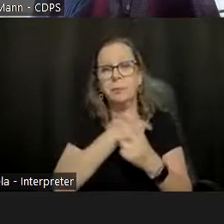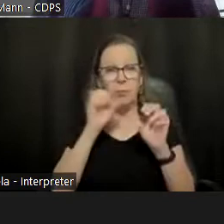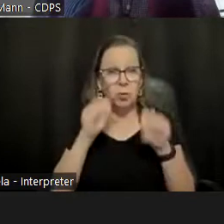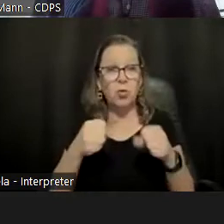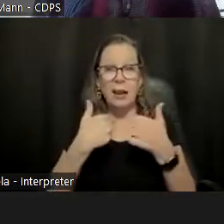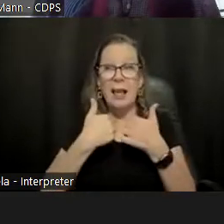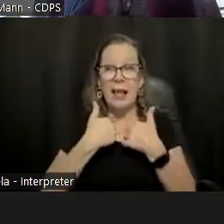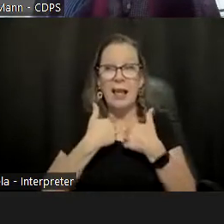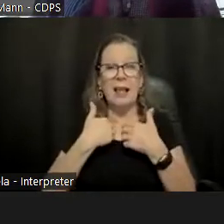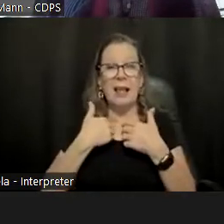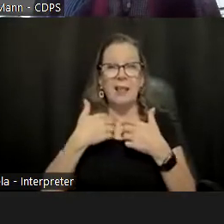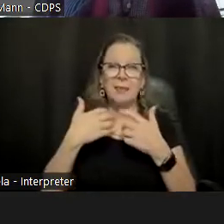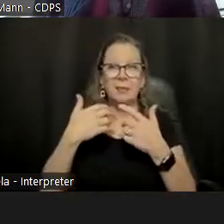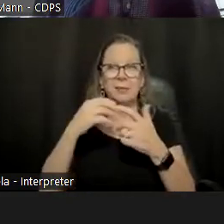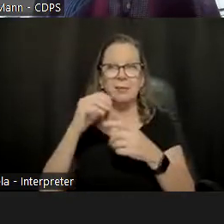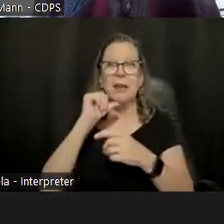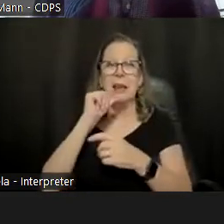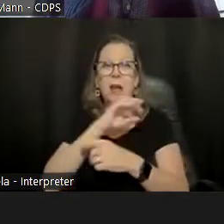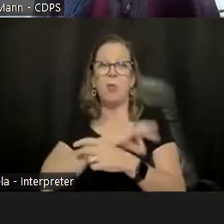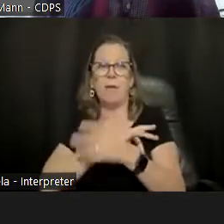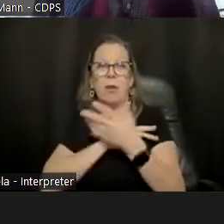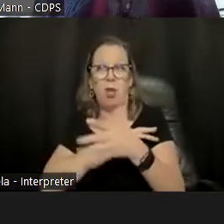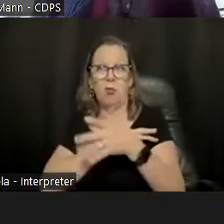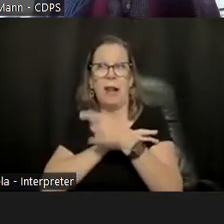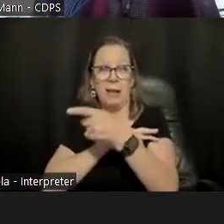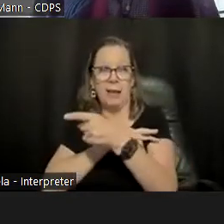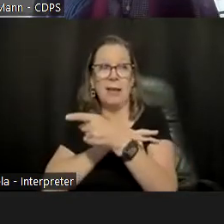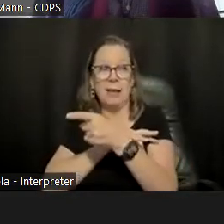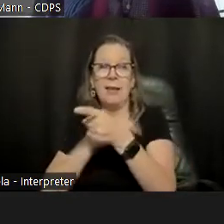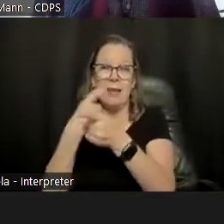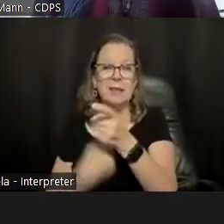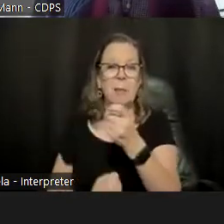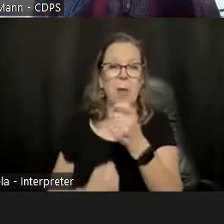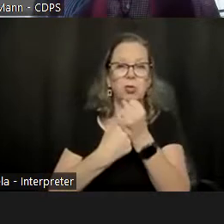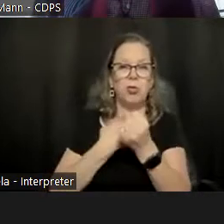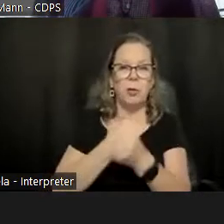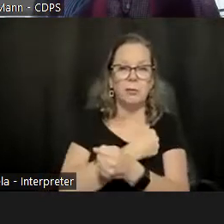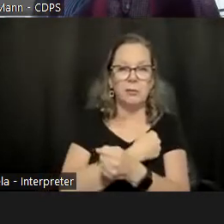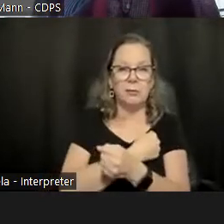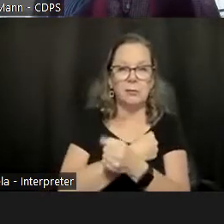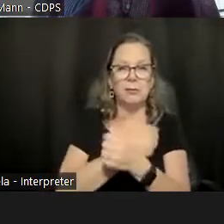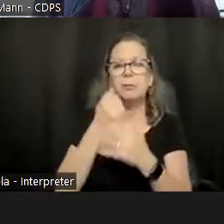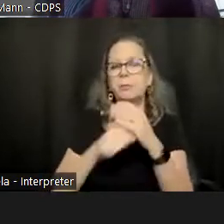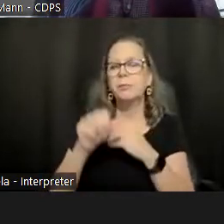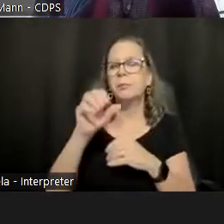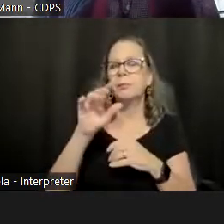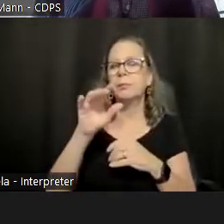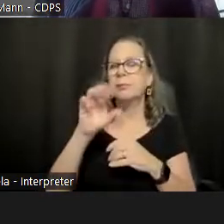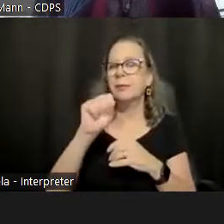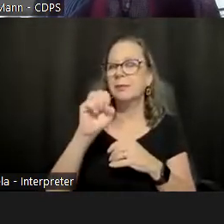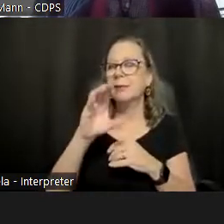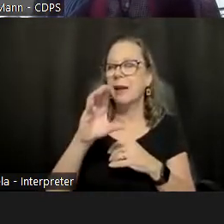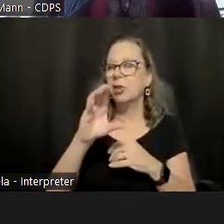sponsoring partner that's a nonprofit organization. So with Section 501, I'm sorry, I'm not